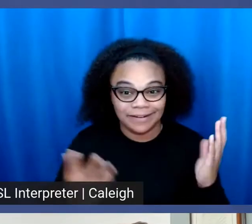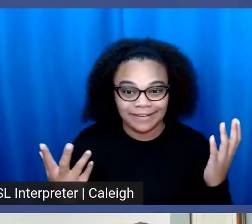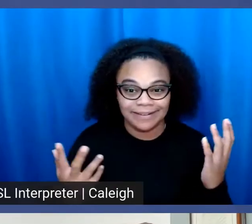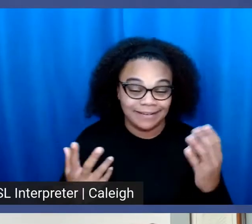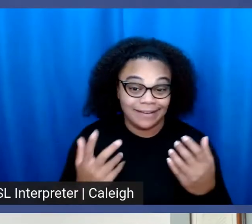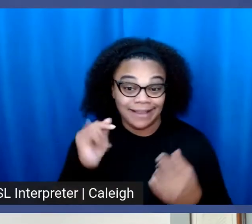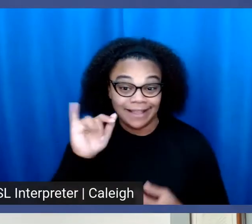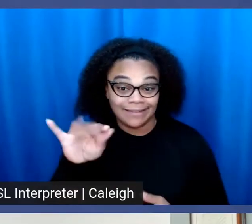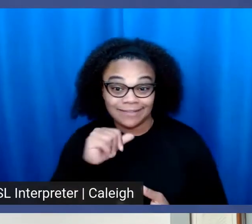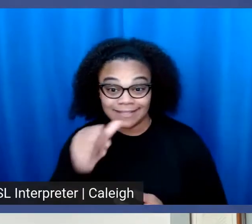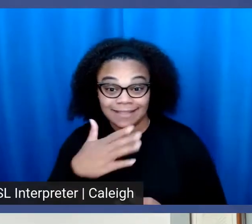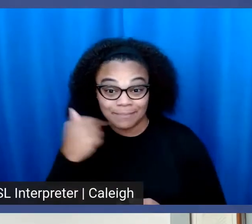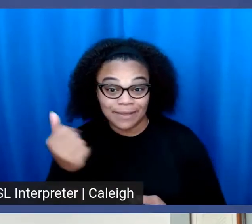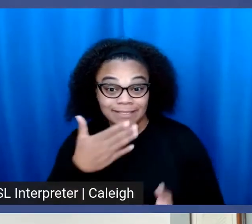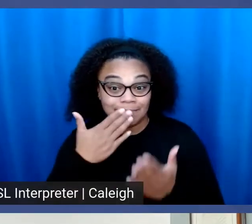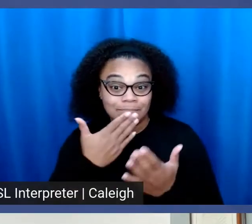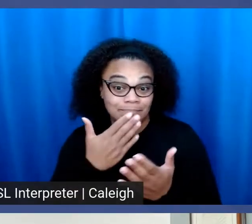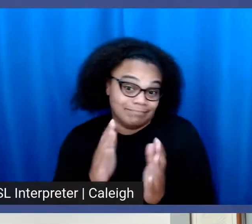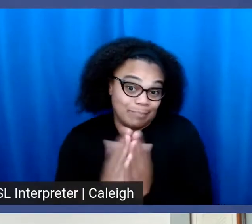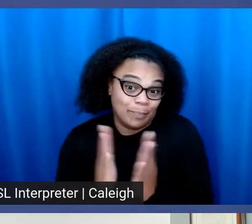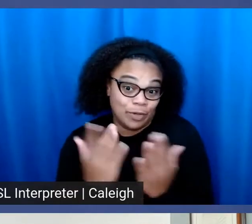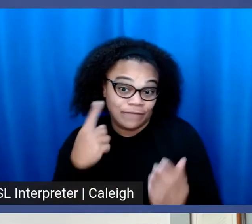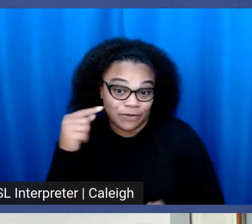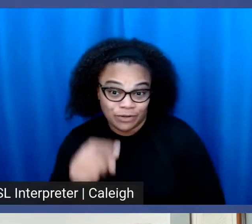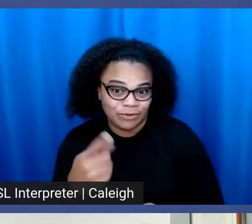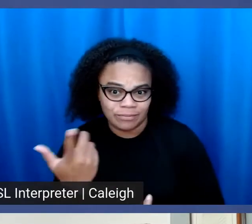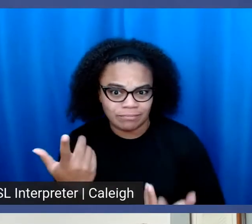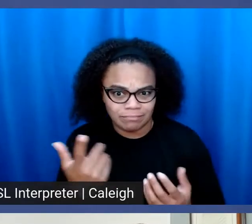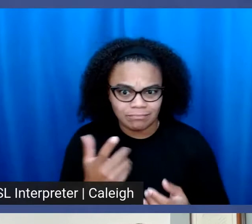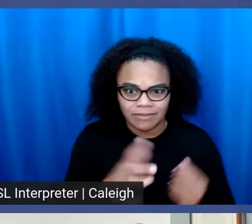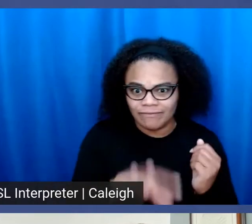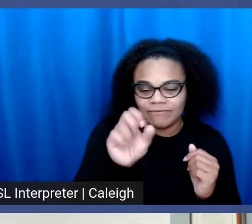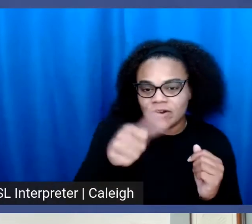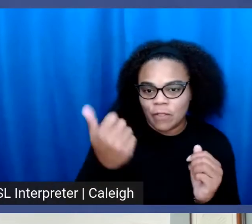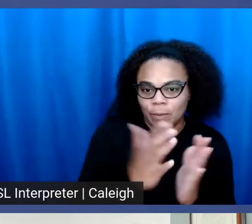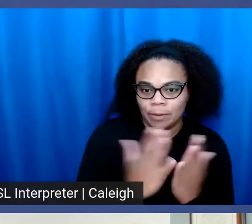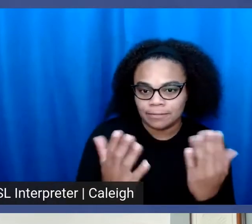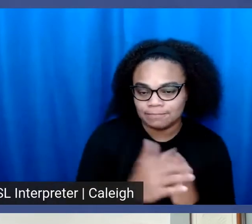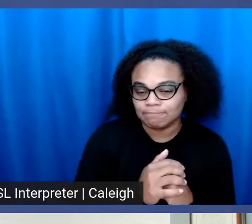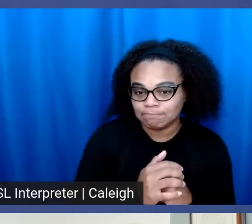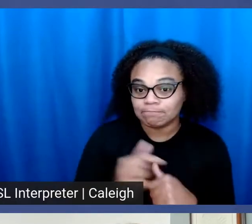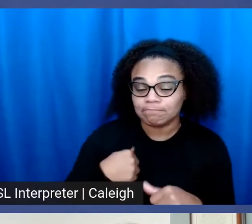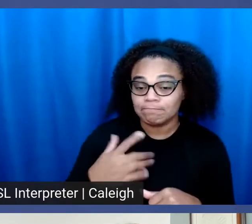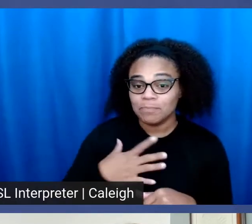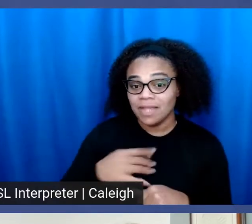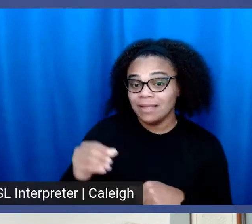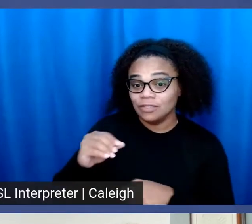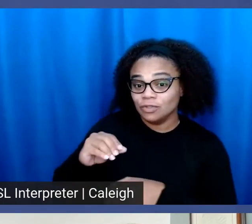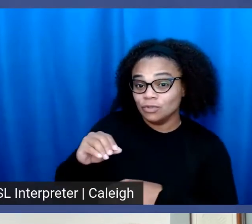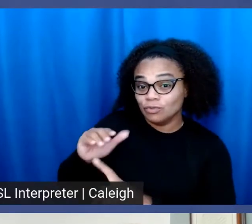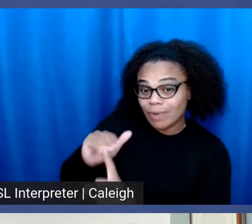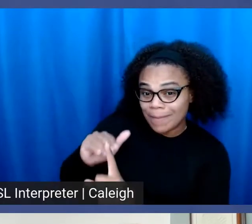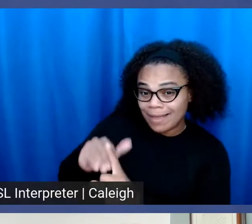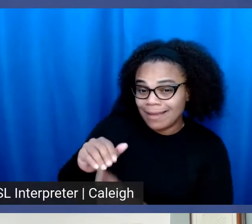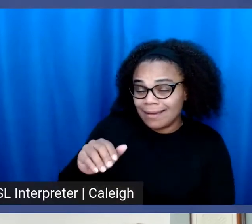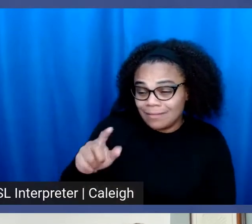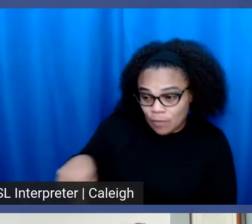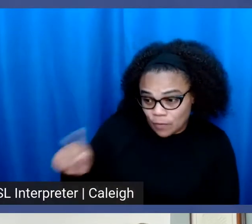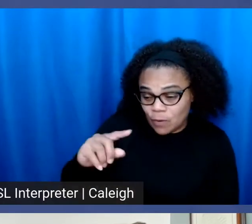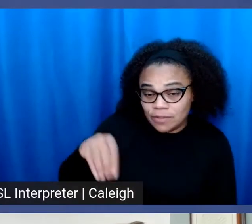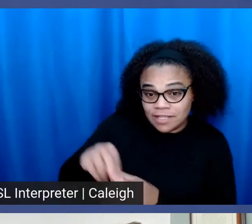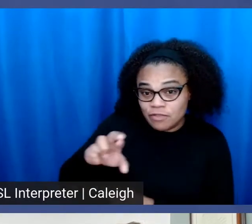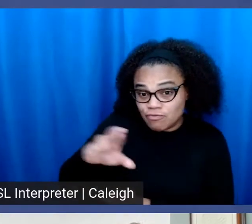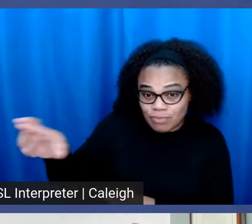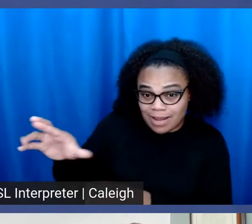be. So I'd like to kind of remind folks who are on the right side of the partisan divide, and unfortunately it is